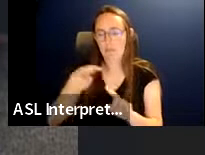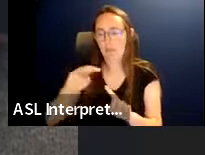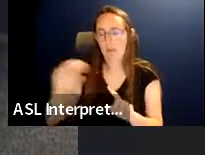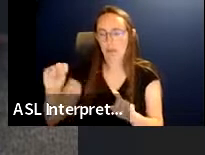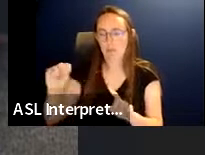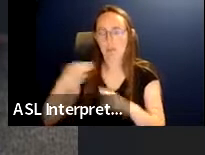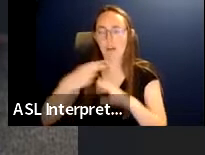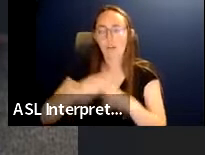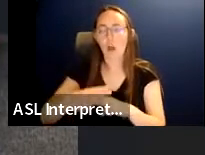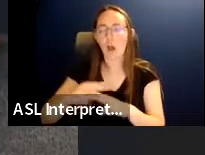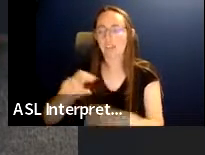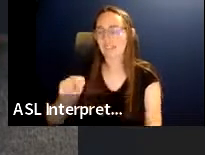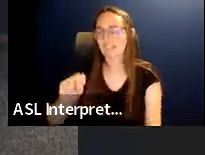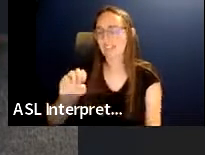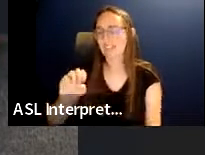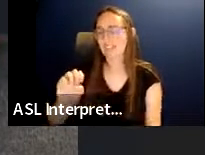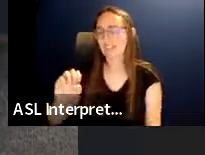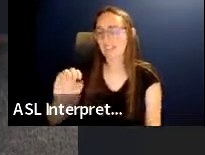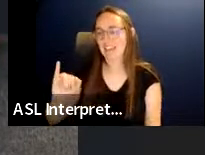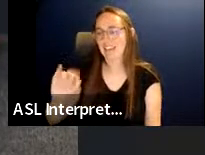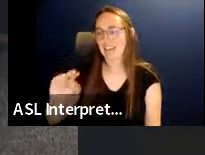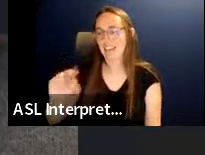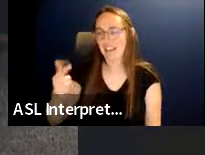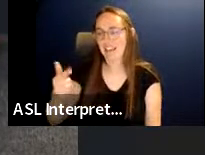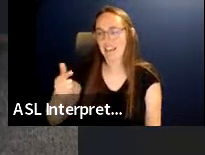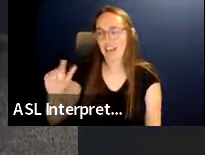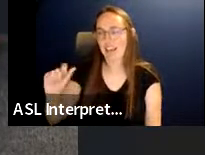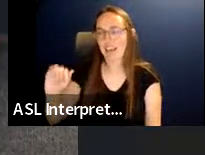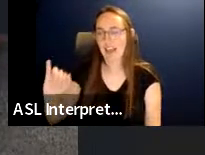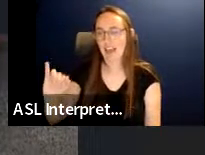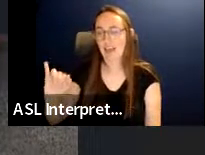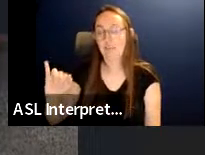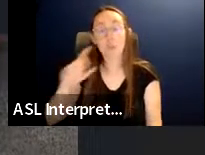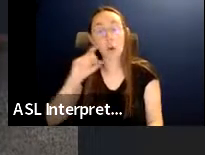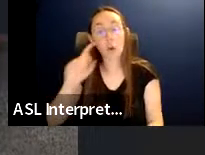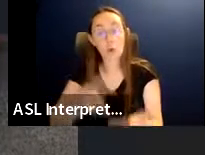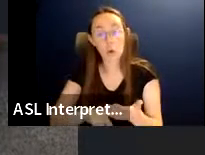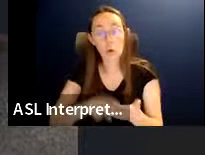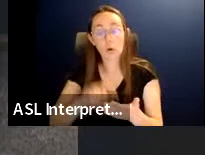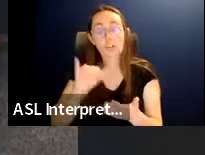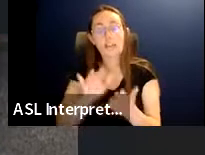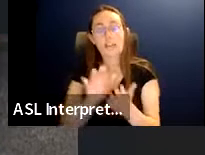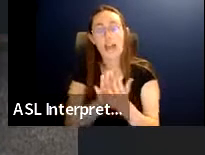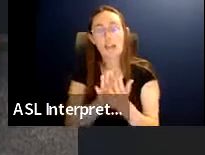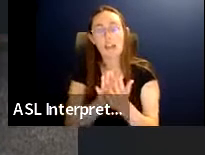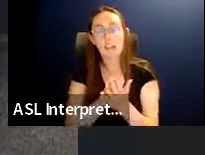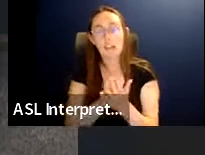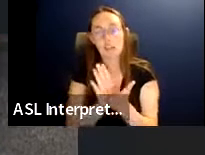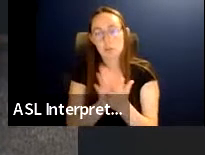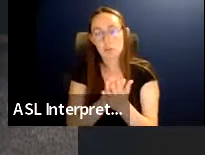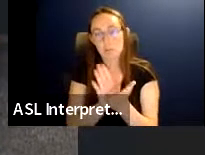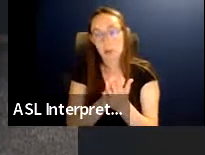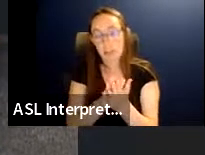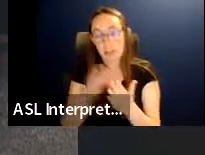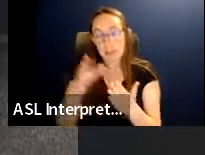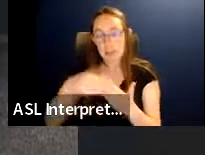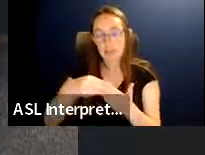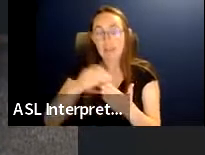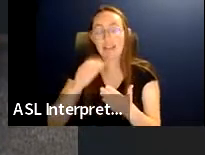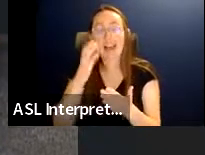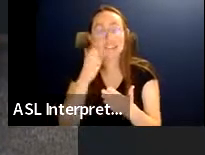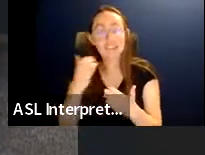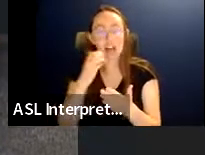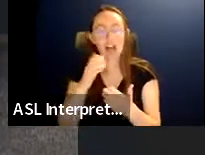AI. And notice that the cell phone is resting on top of the spring clip at a 30 degree angle. That seems to